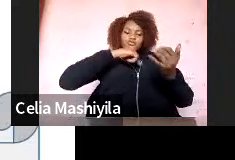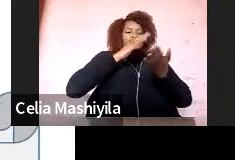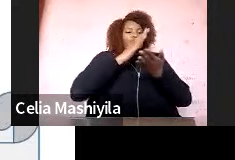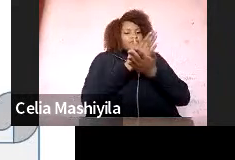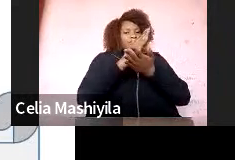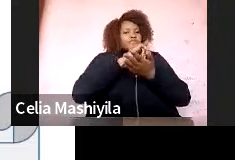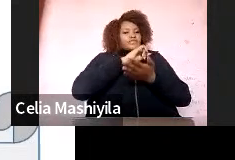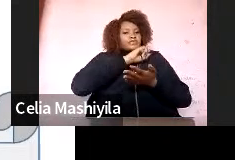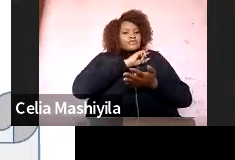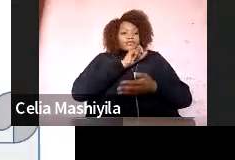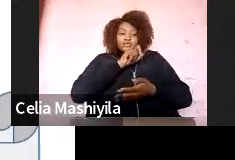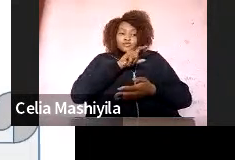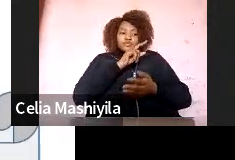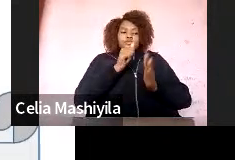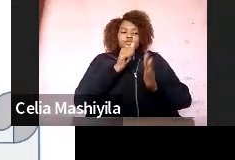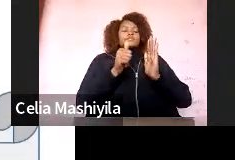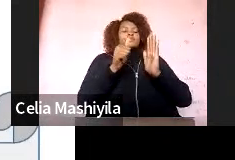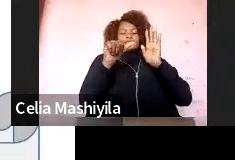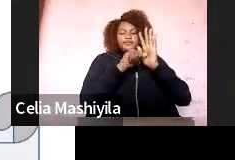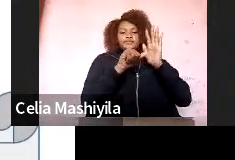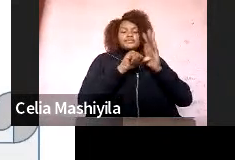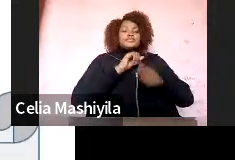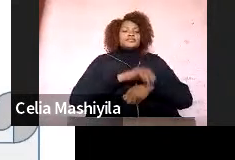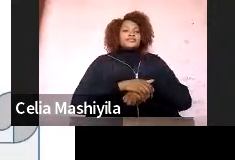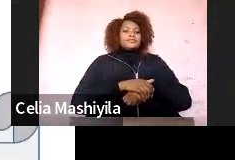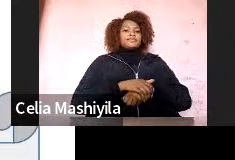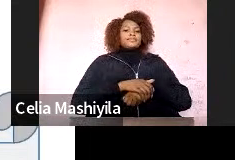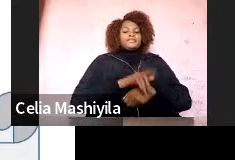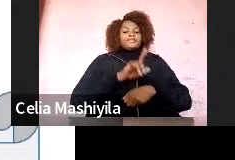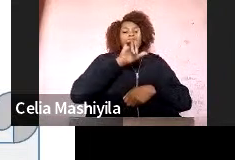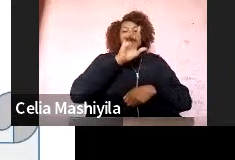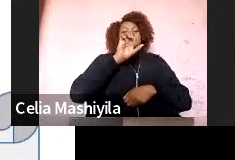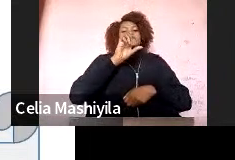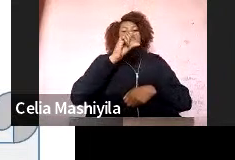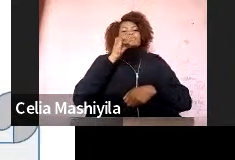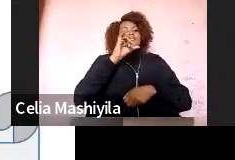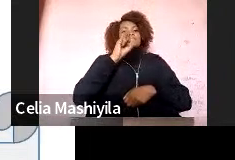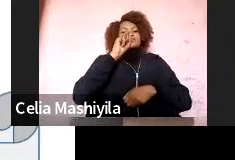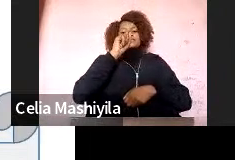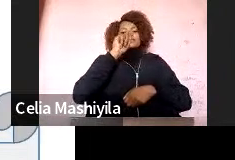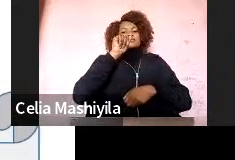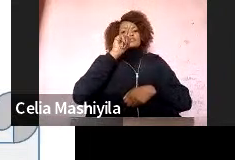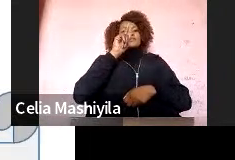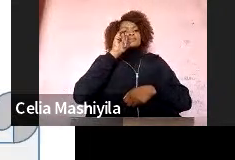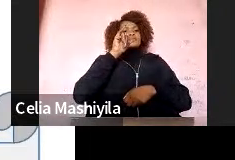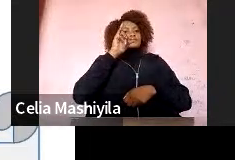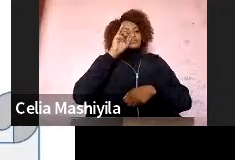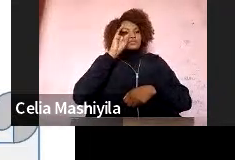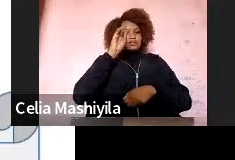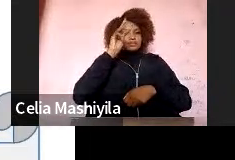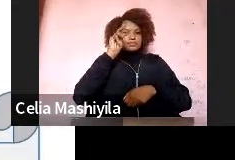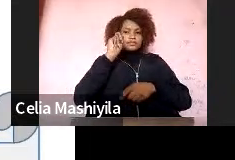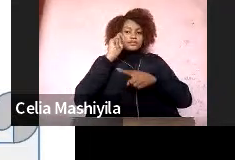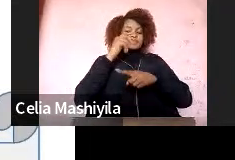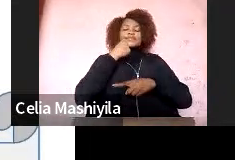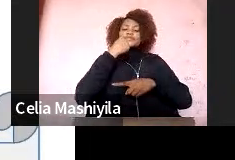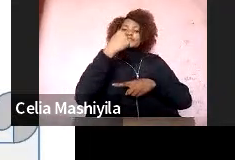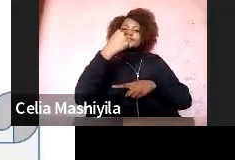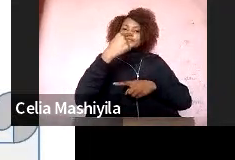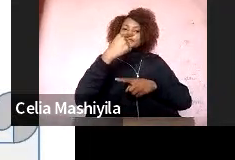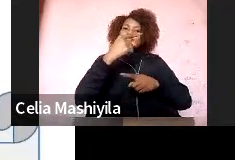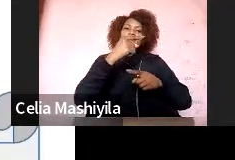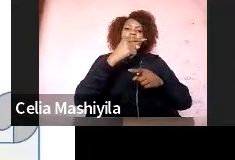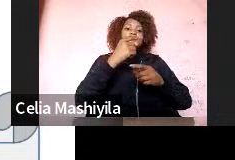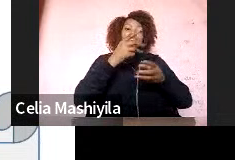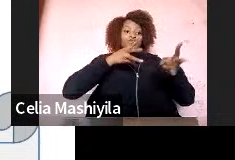Yes, because legislation gives that power that there should be this process.